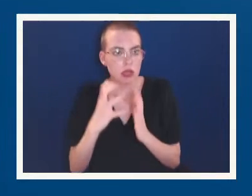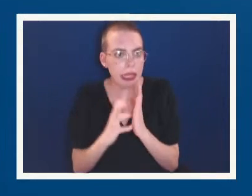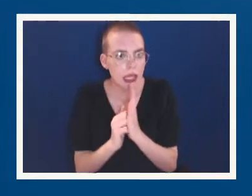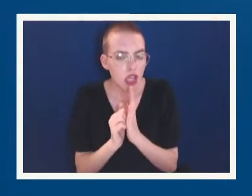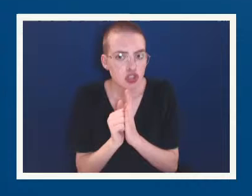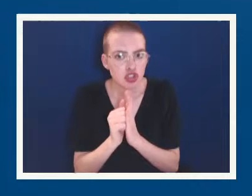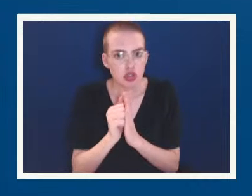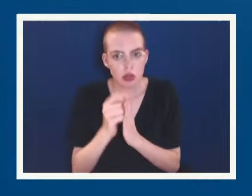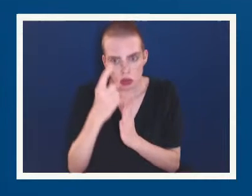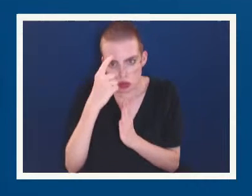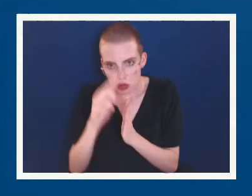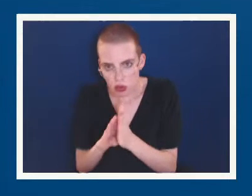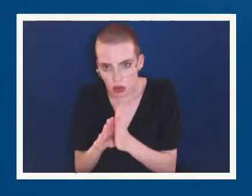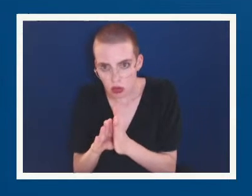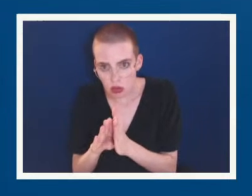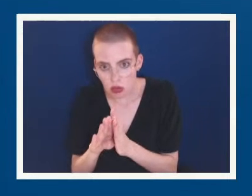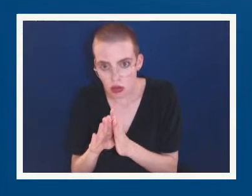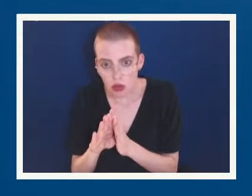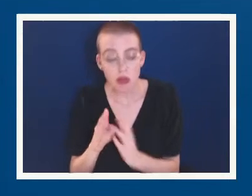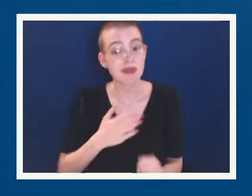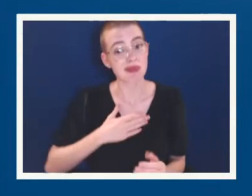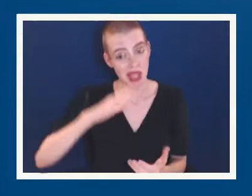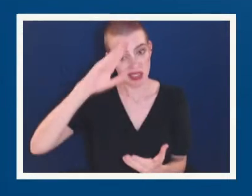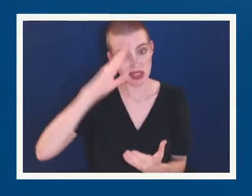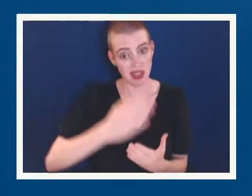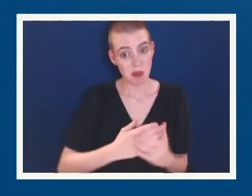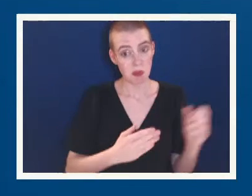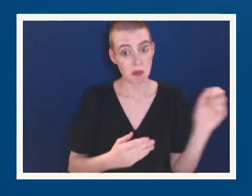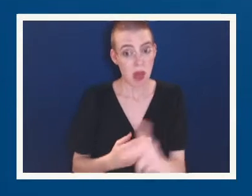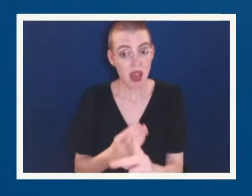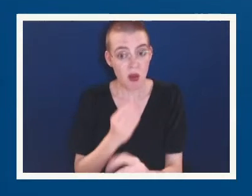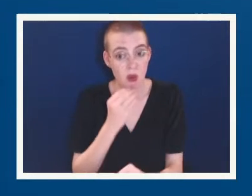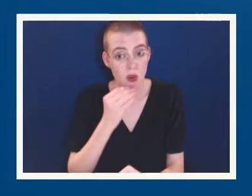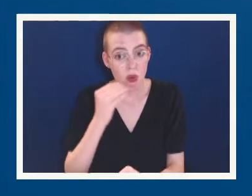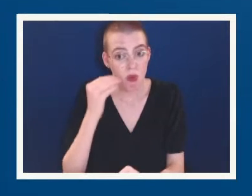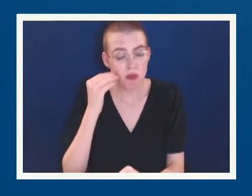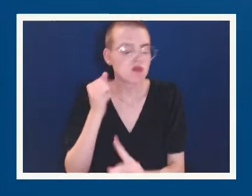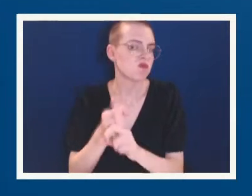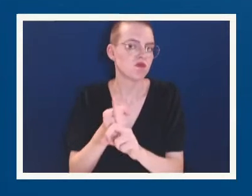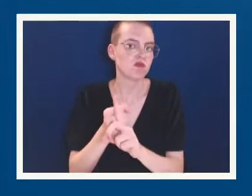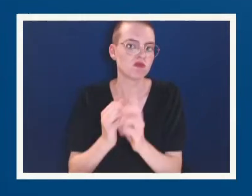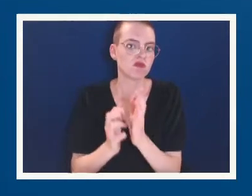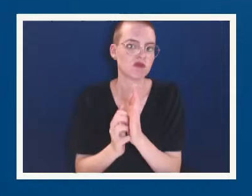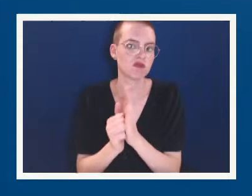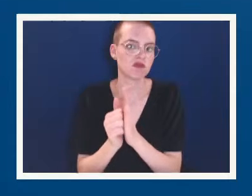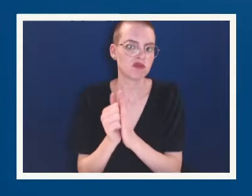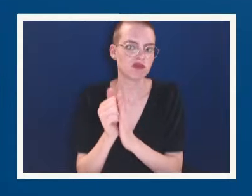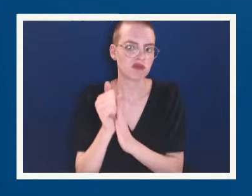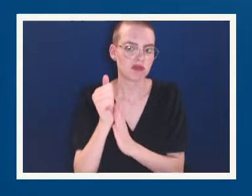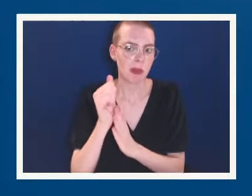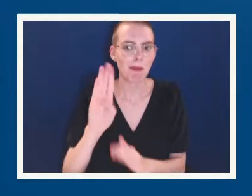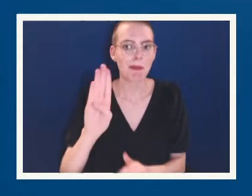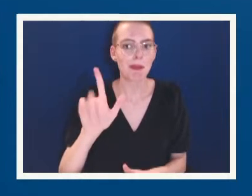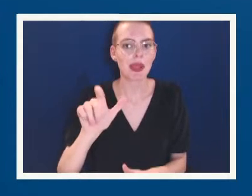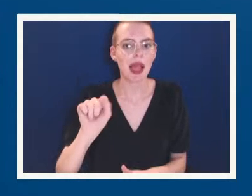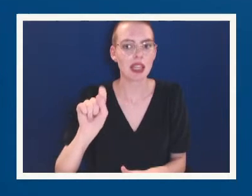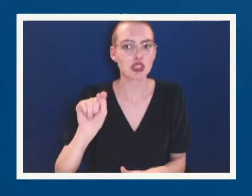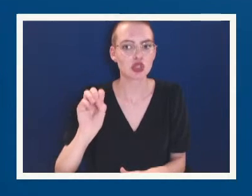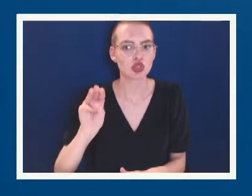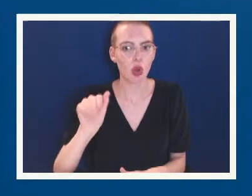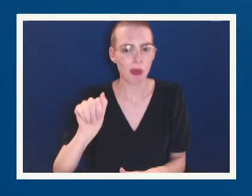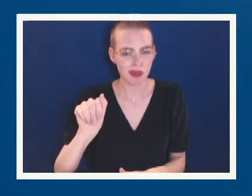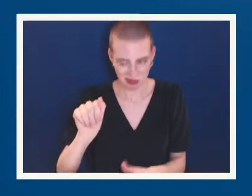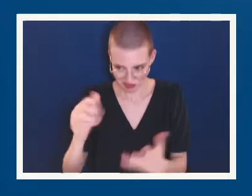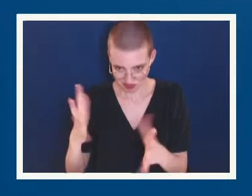with stage 4 glioblastoma, and he passed away. But here's what we did. Up to now, we don't pay any attention to